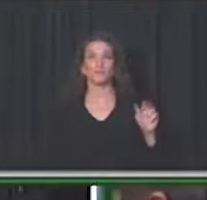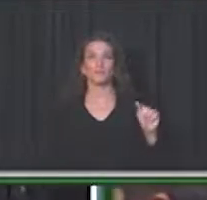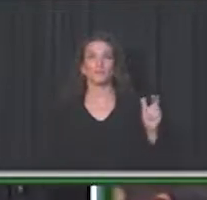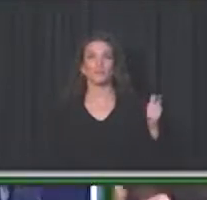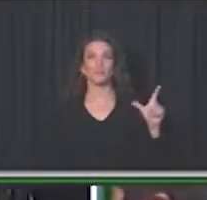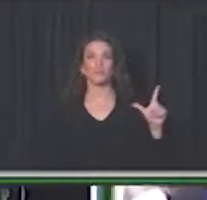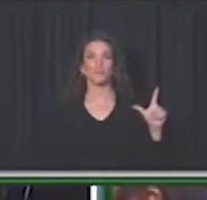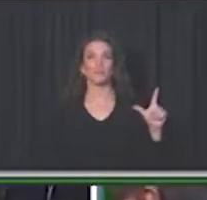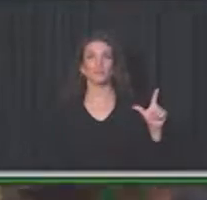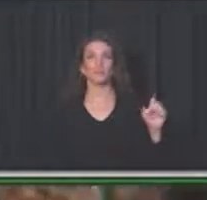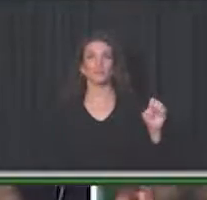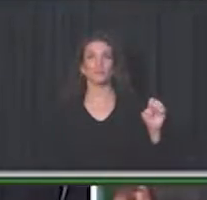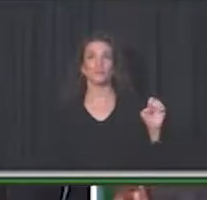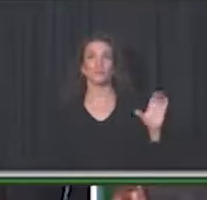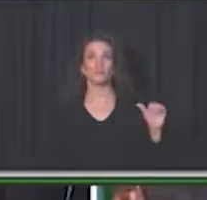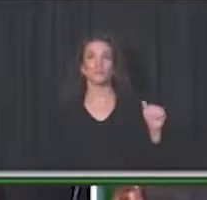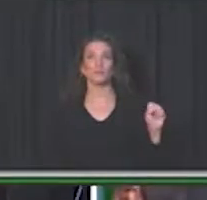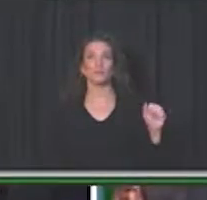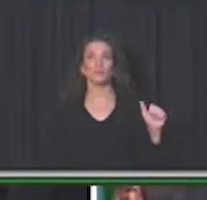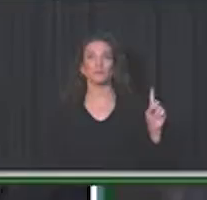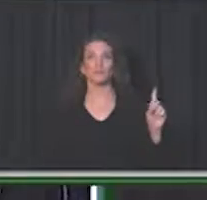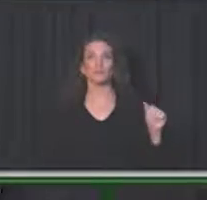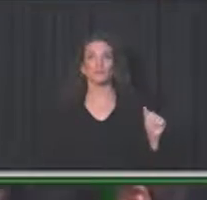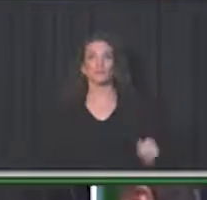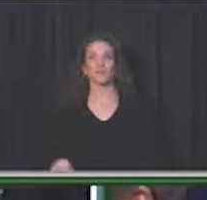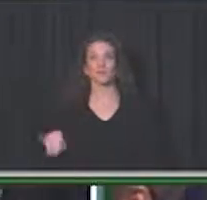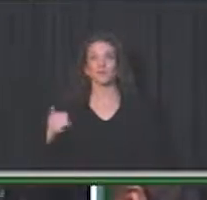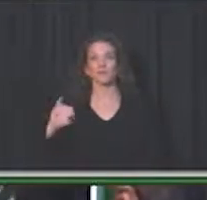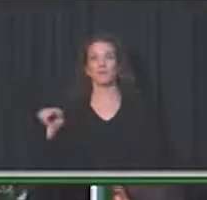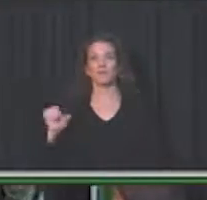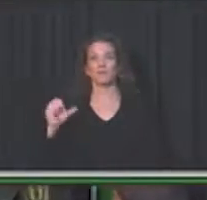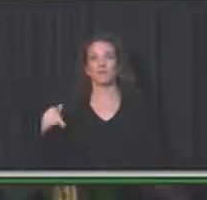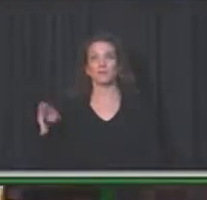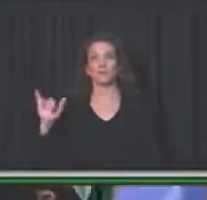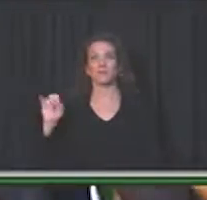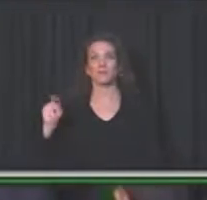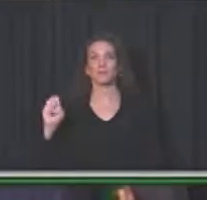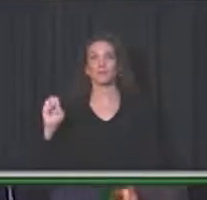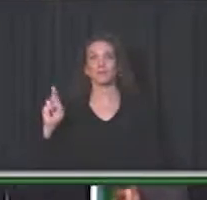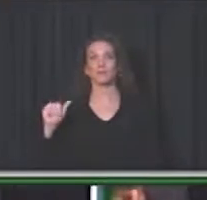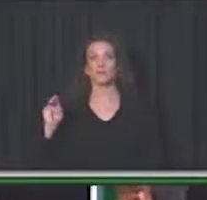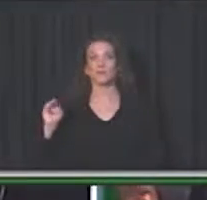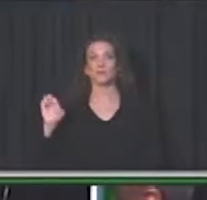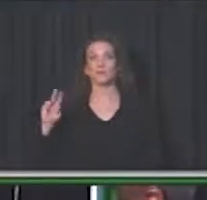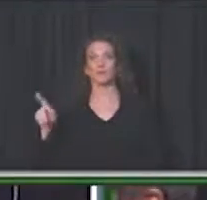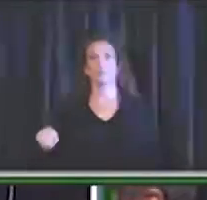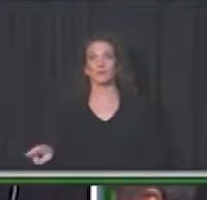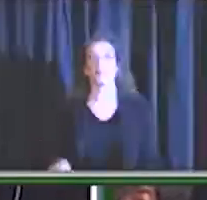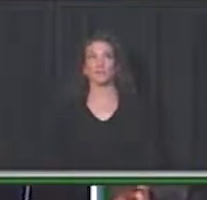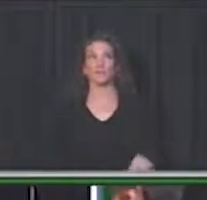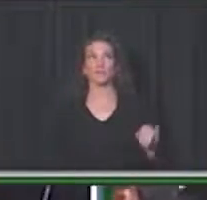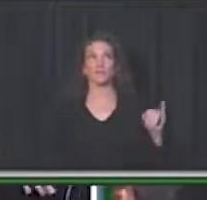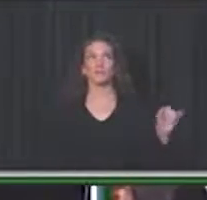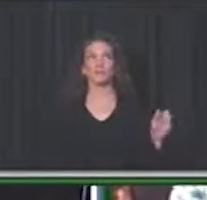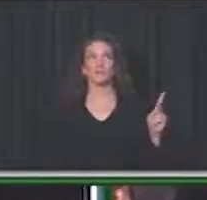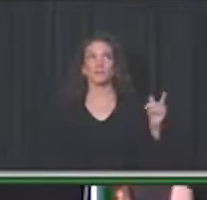Nicole Casada. Jacqueline Ramirez. Jaguar Hunter Hepler.